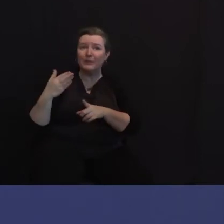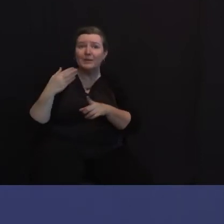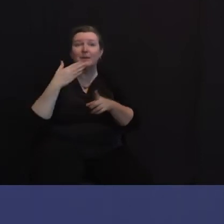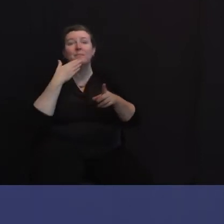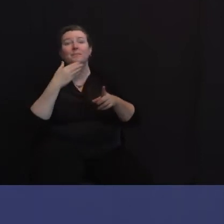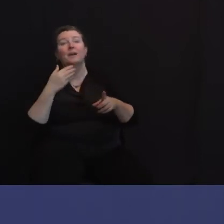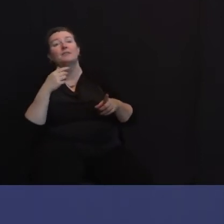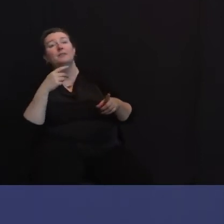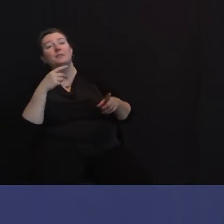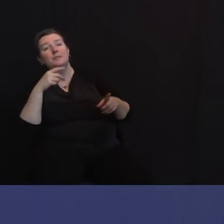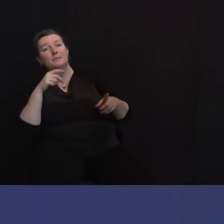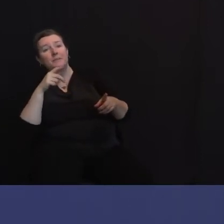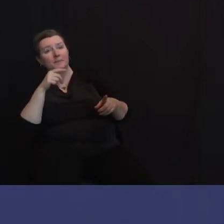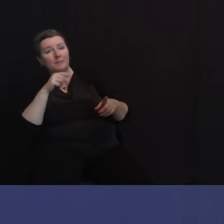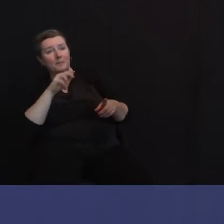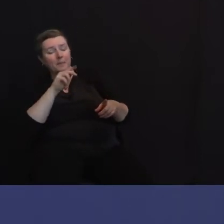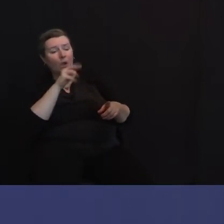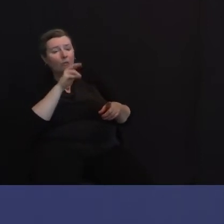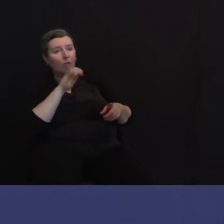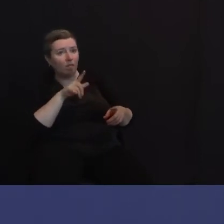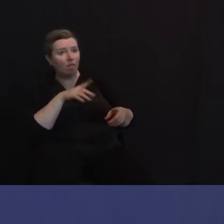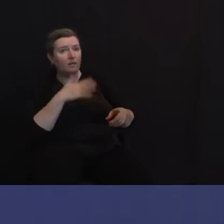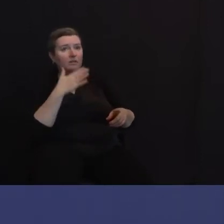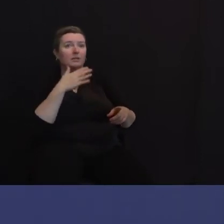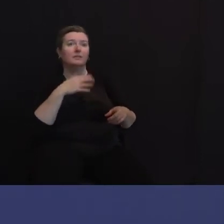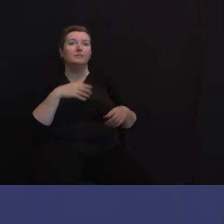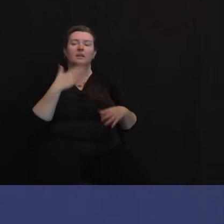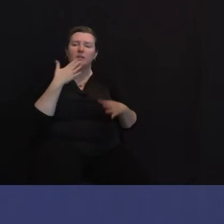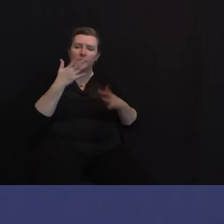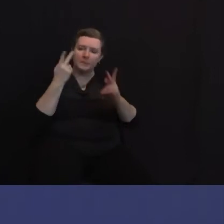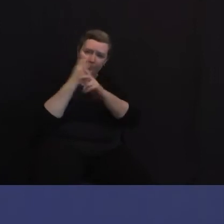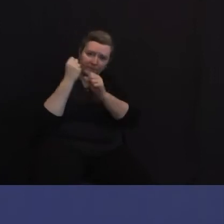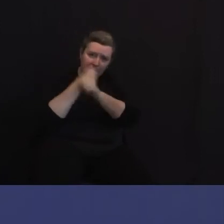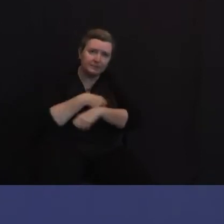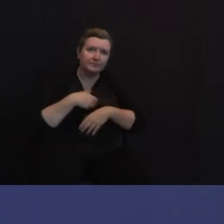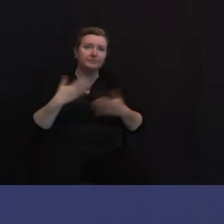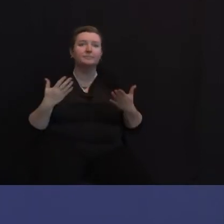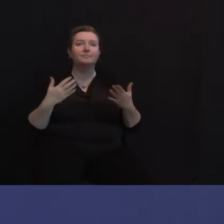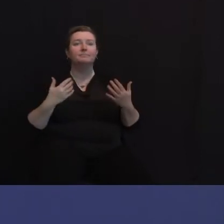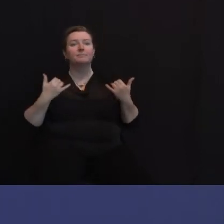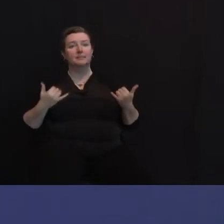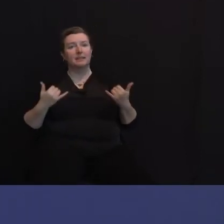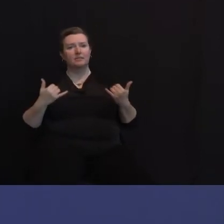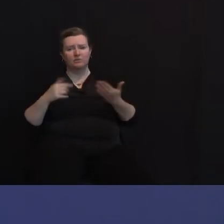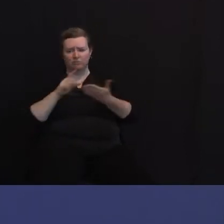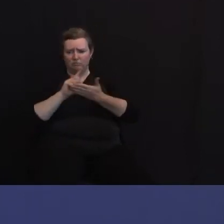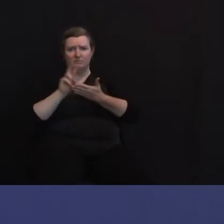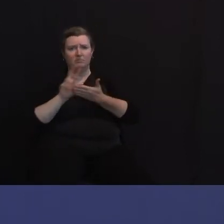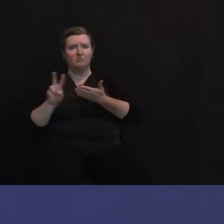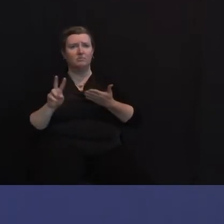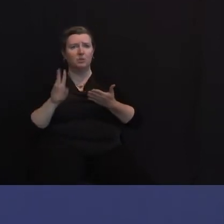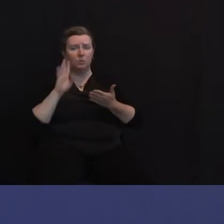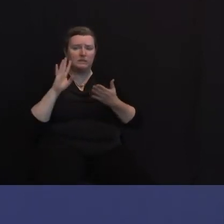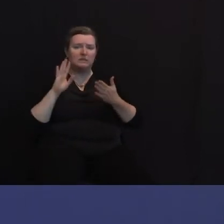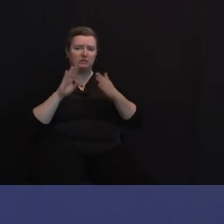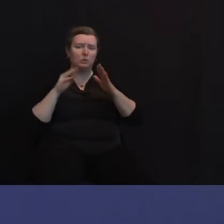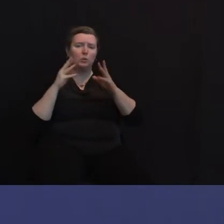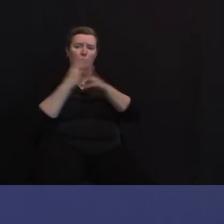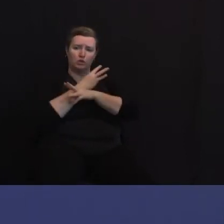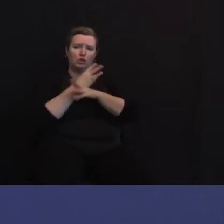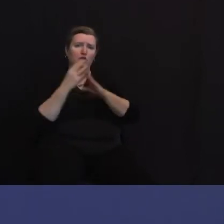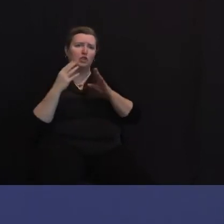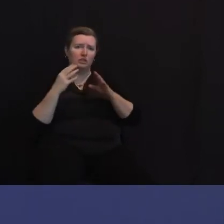the course, keep fighting. I'd say this is the make or break few weeks right now. And we get through this.